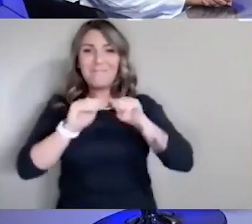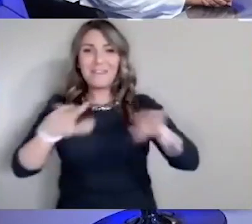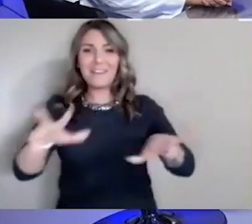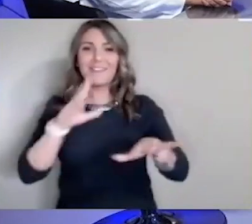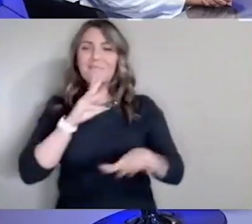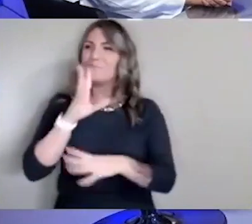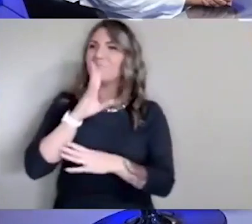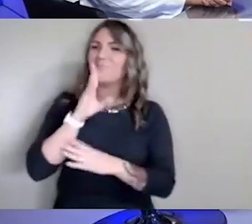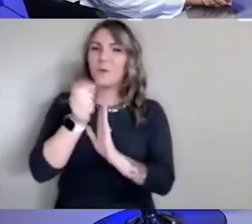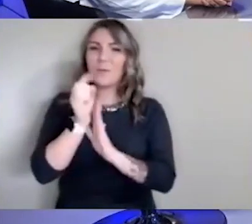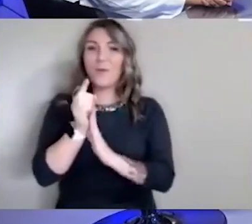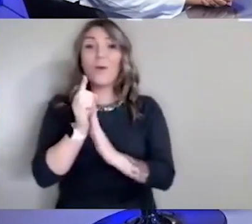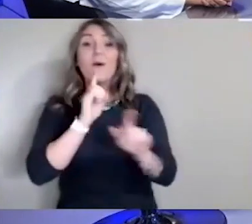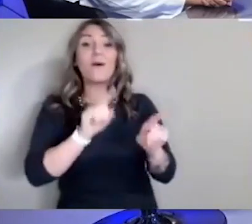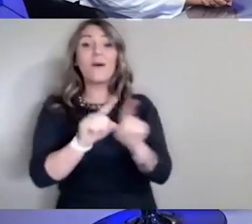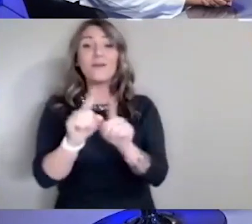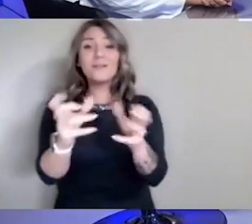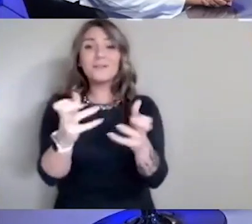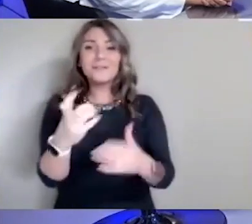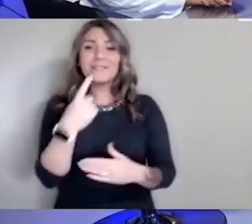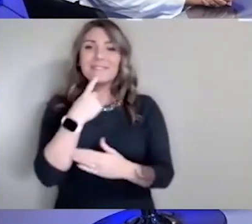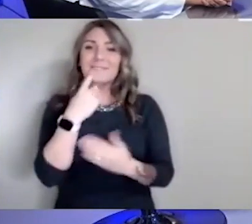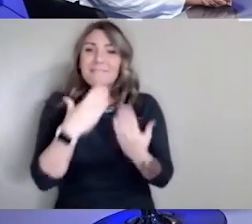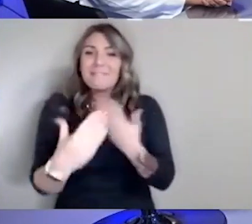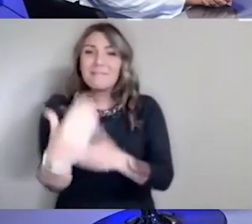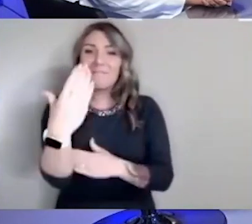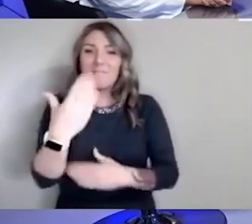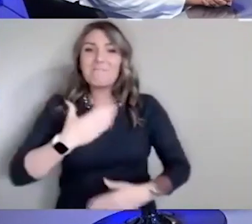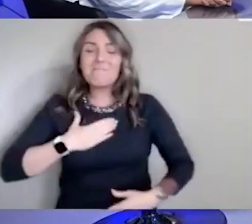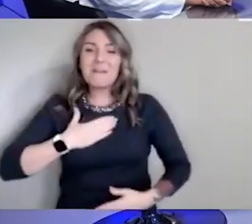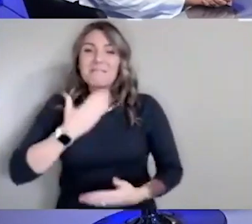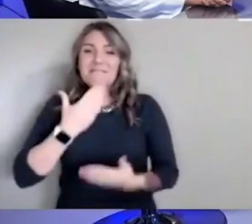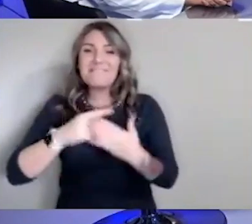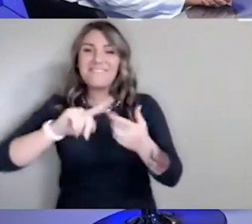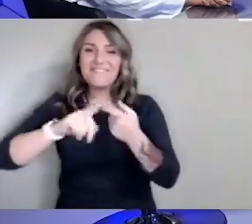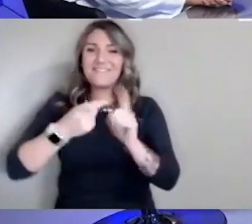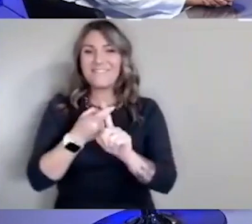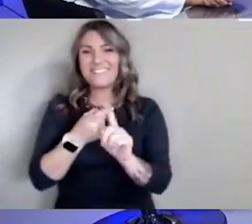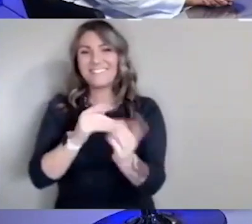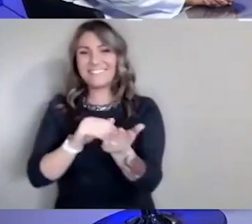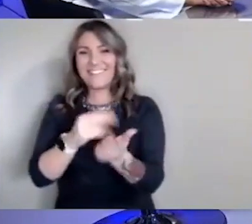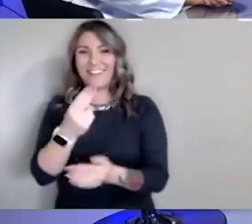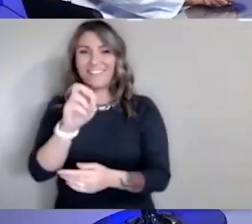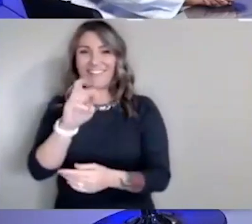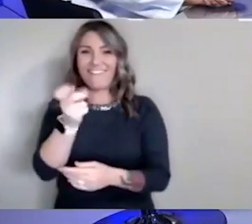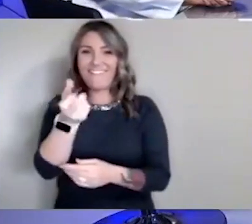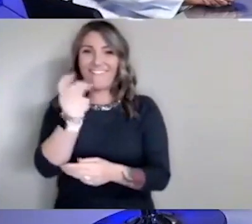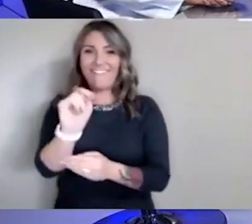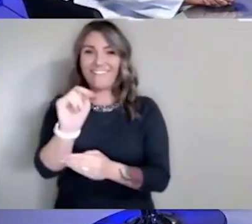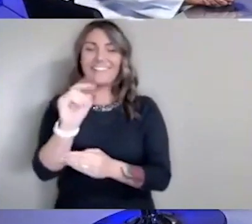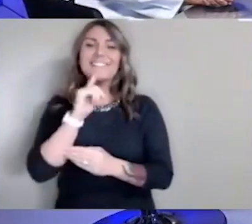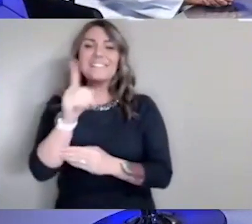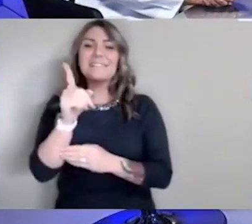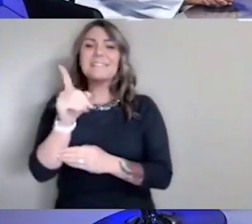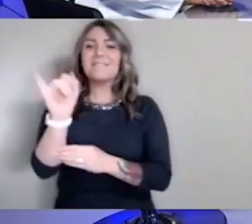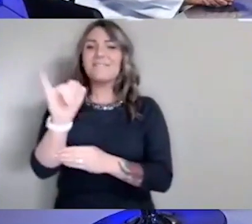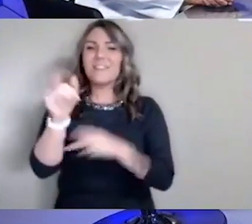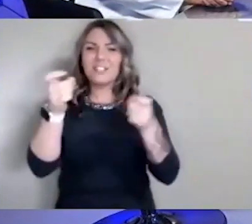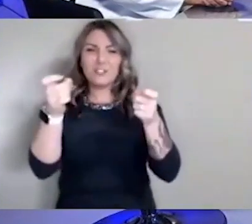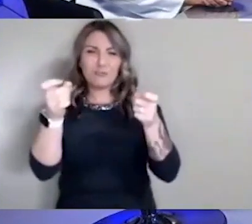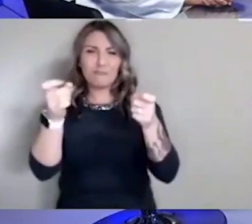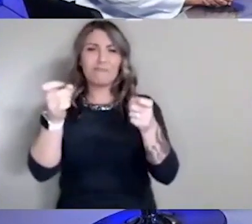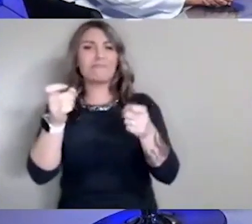I also want to say good morning to my good friend and colleague, Dr. Dana Hawkinson, Medical Director of Infection Prevention and Control, also known as Doc